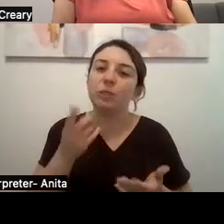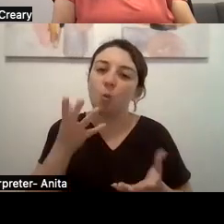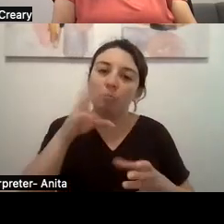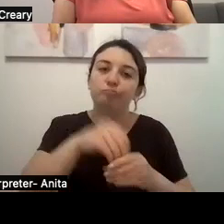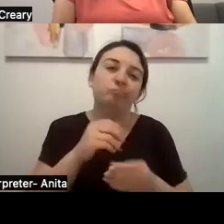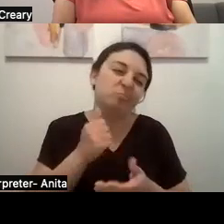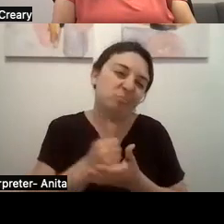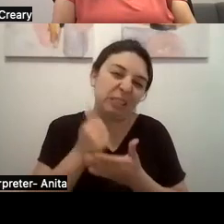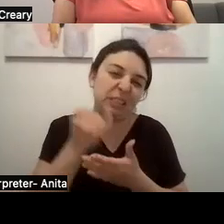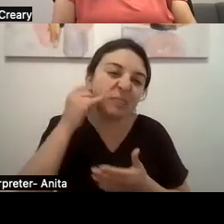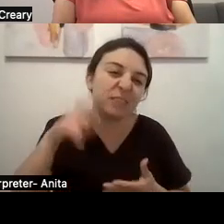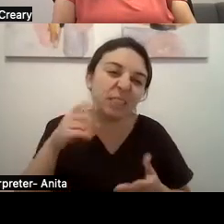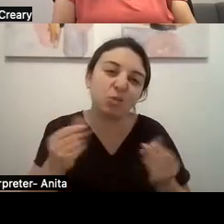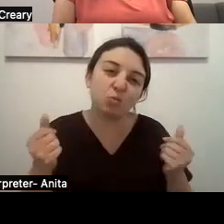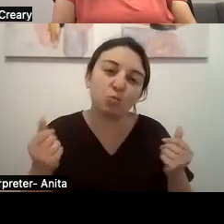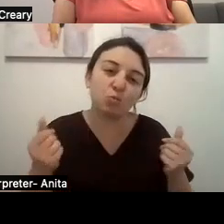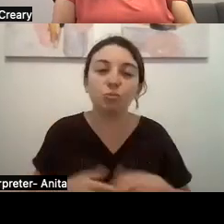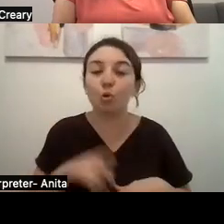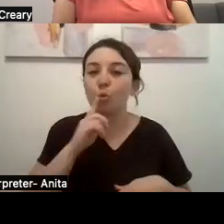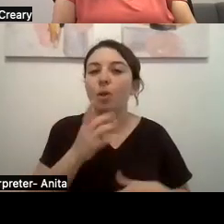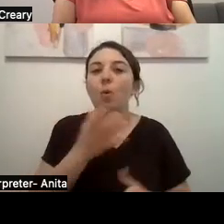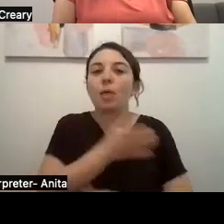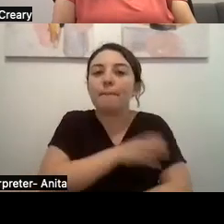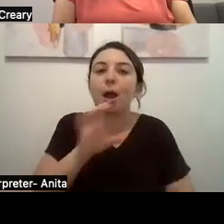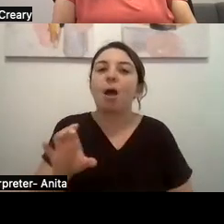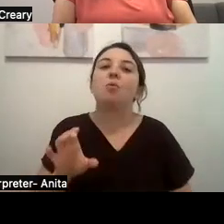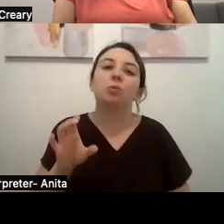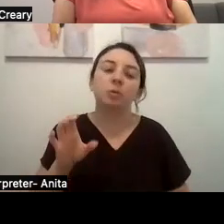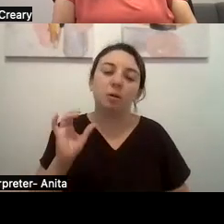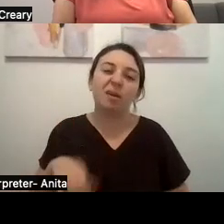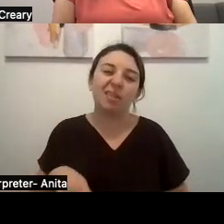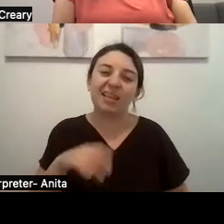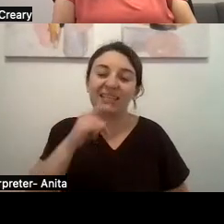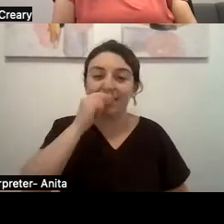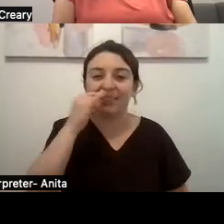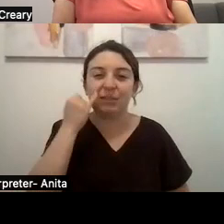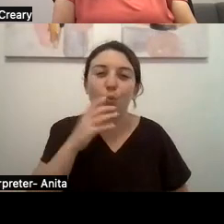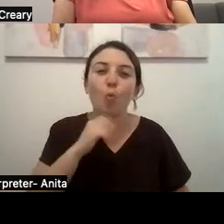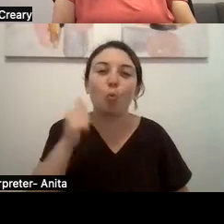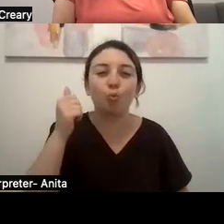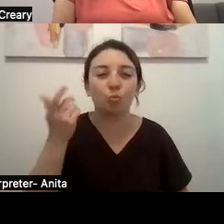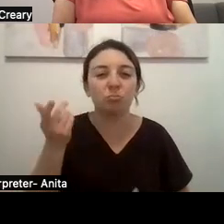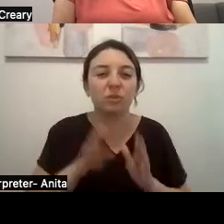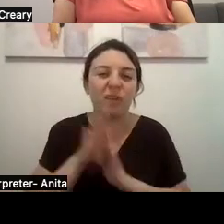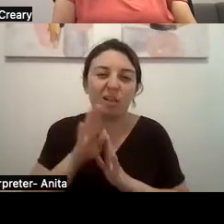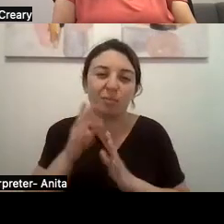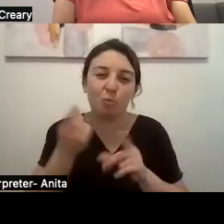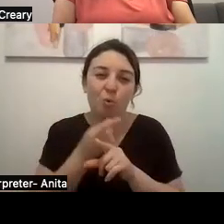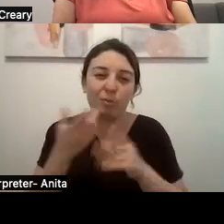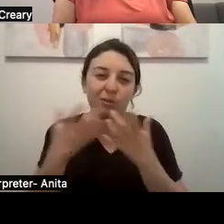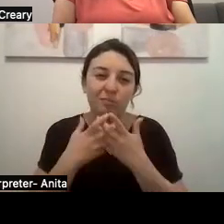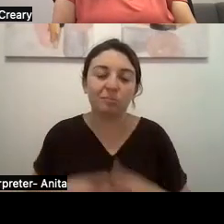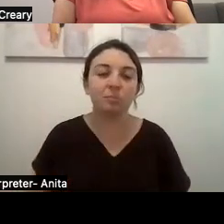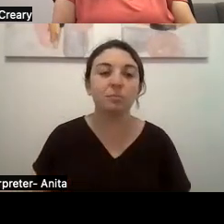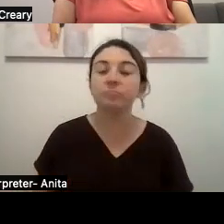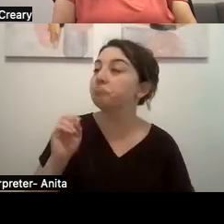be? So it's really about empowering our kids at the developmental stage that they're ready to start being a part of the process. Yeah, thank you so